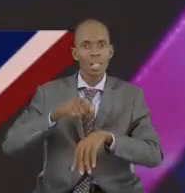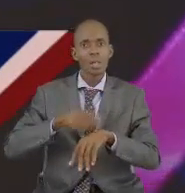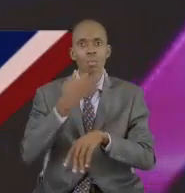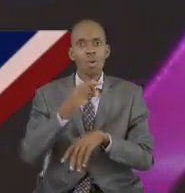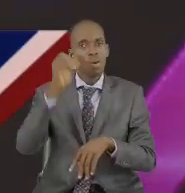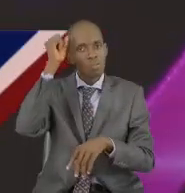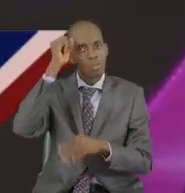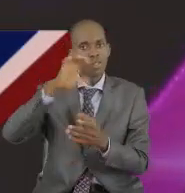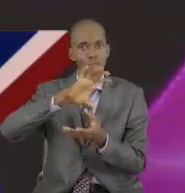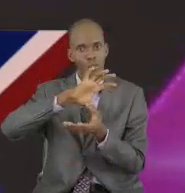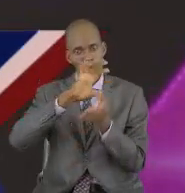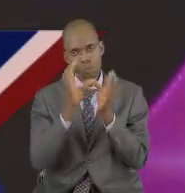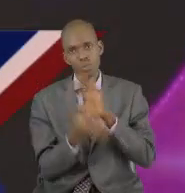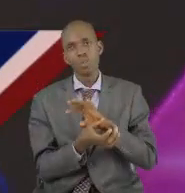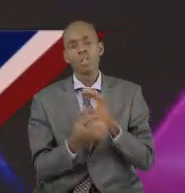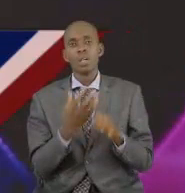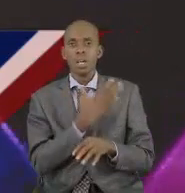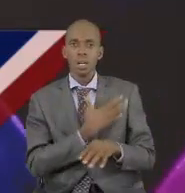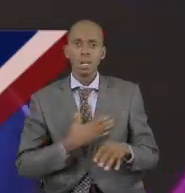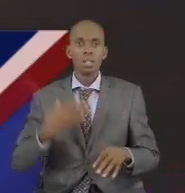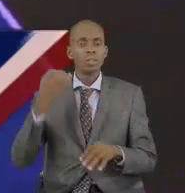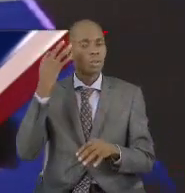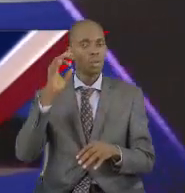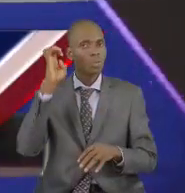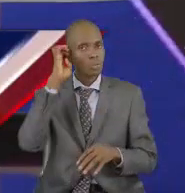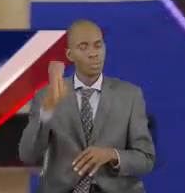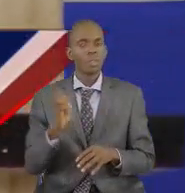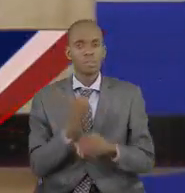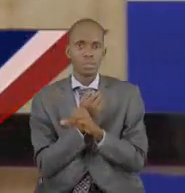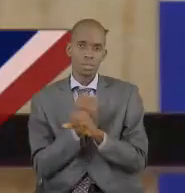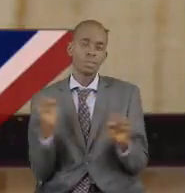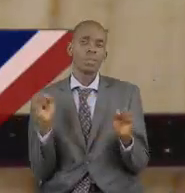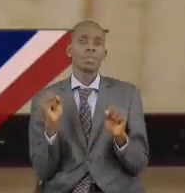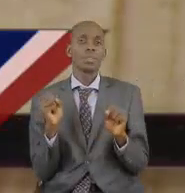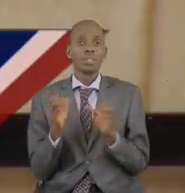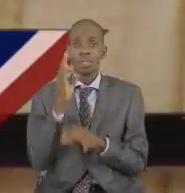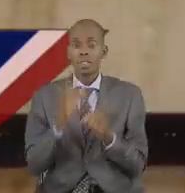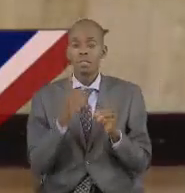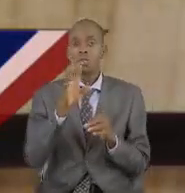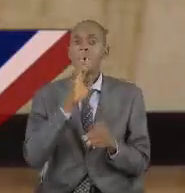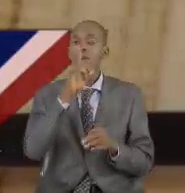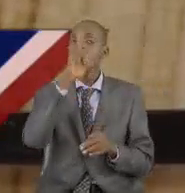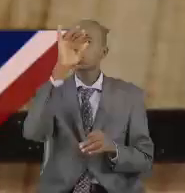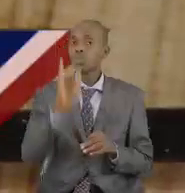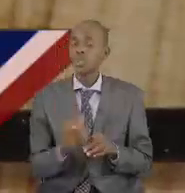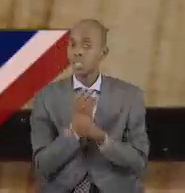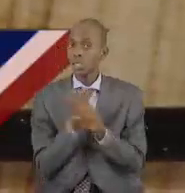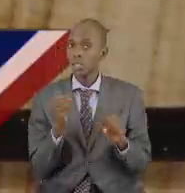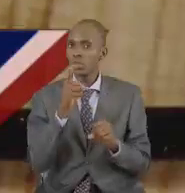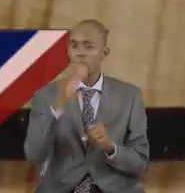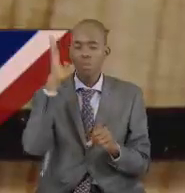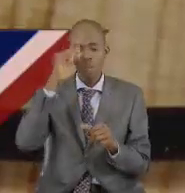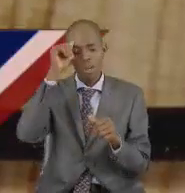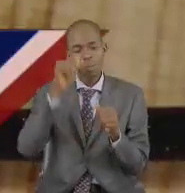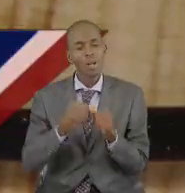The early period. If you are truly saved, if you are genuinely saved, you remember the good